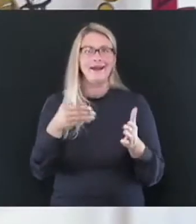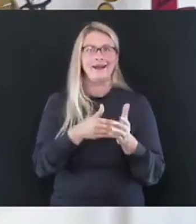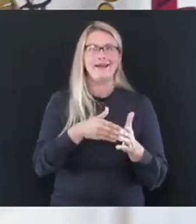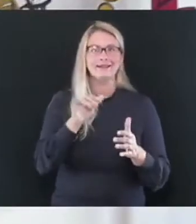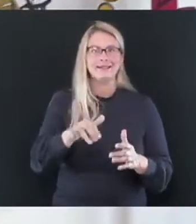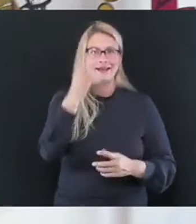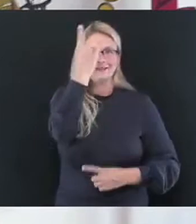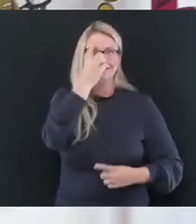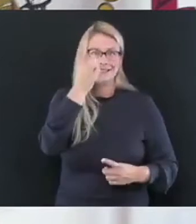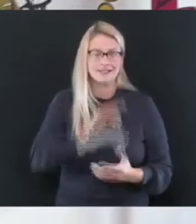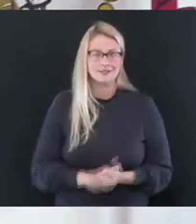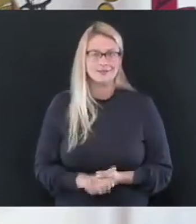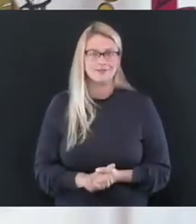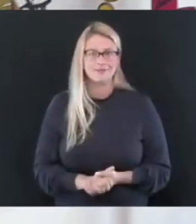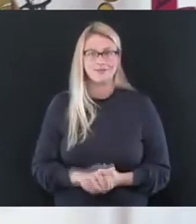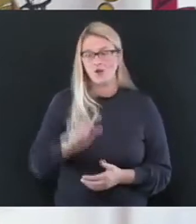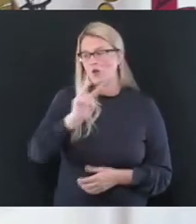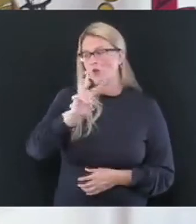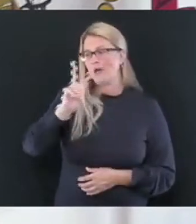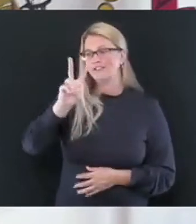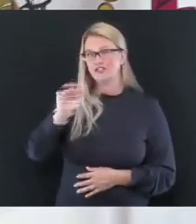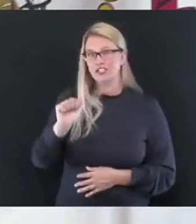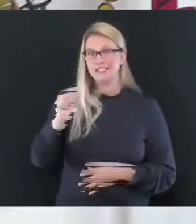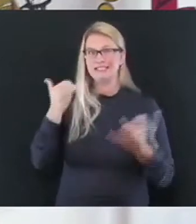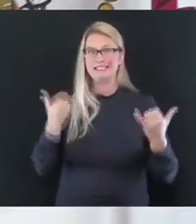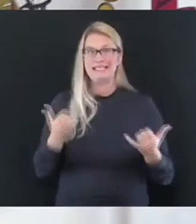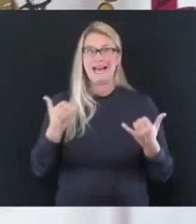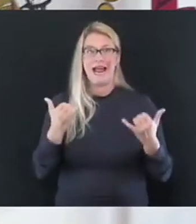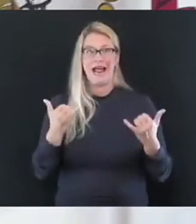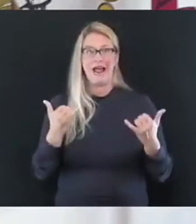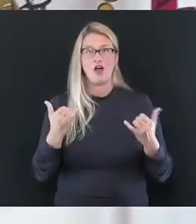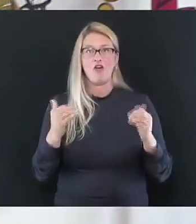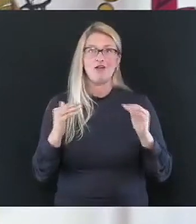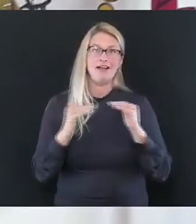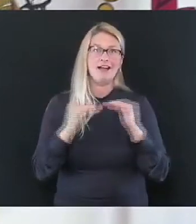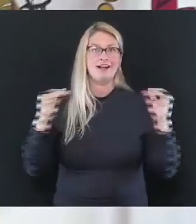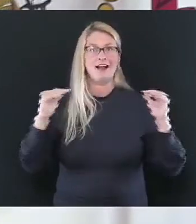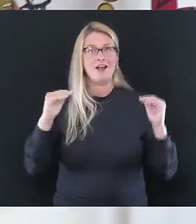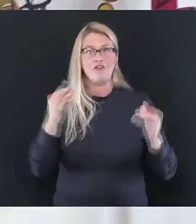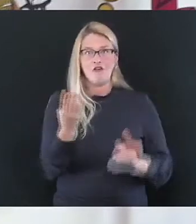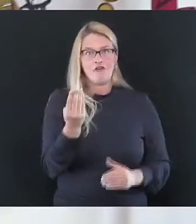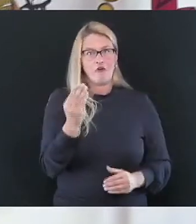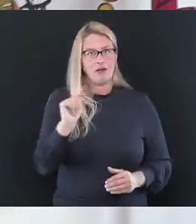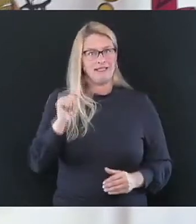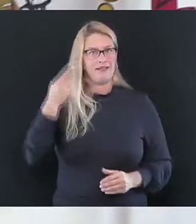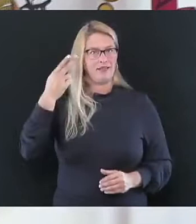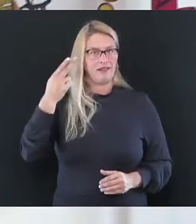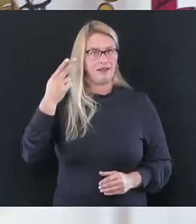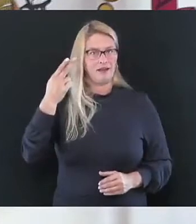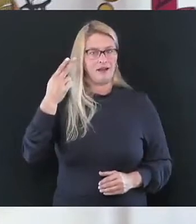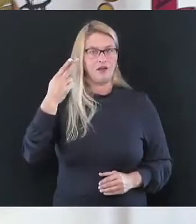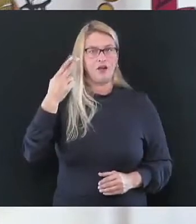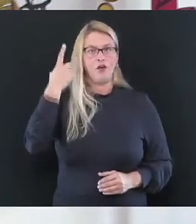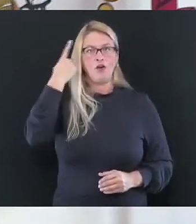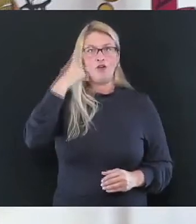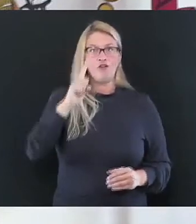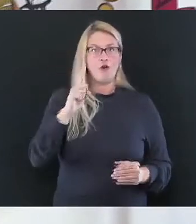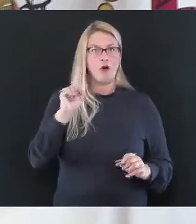West Virginia is tied for 14th in the nation as far as our